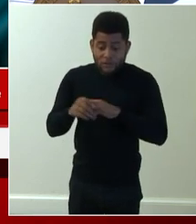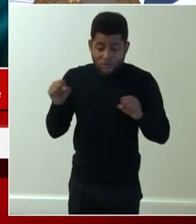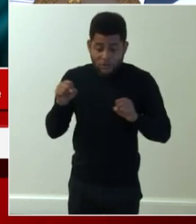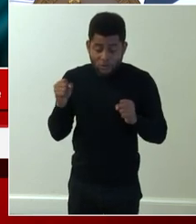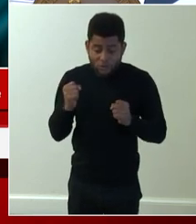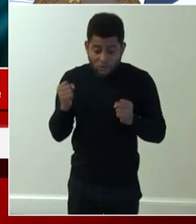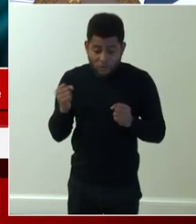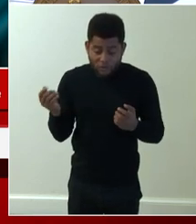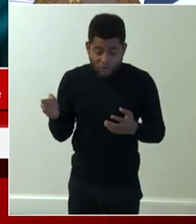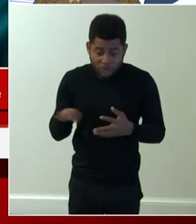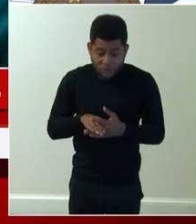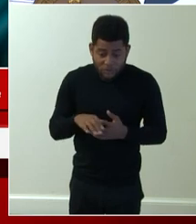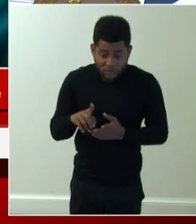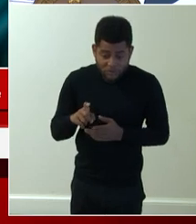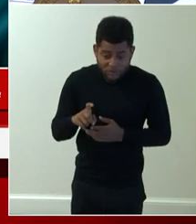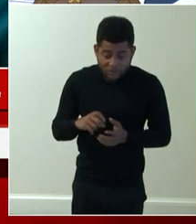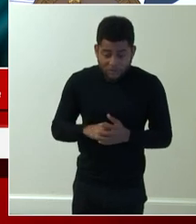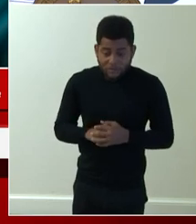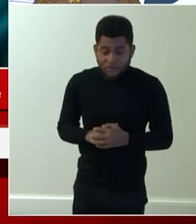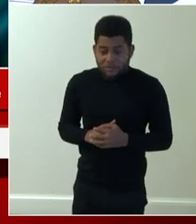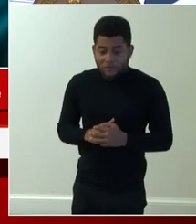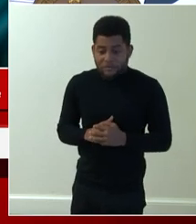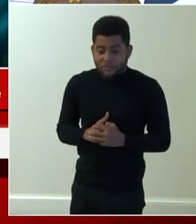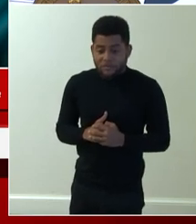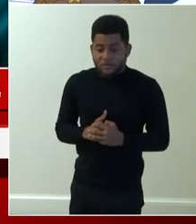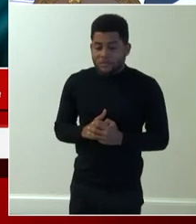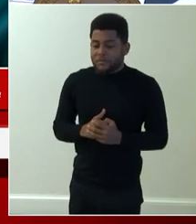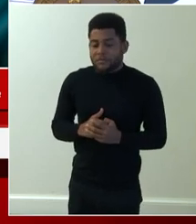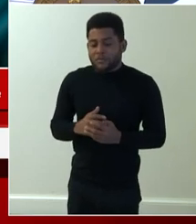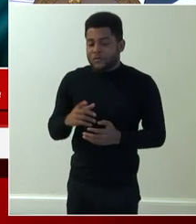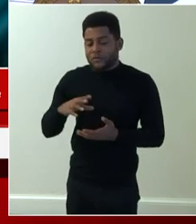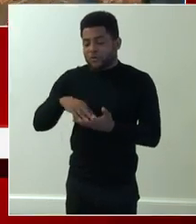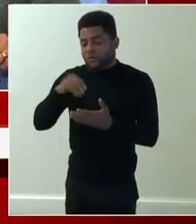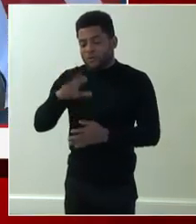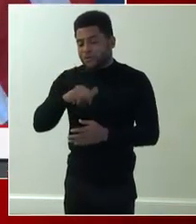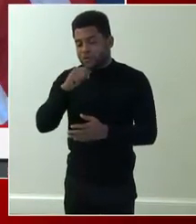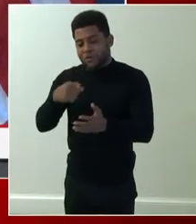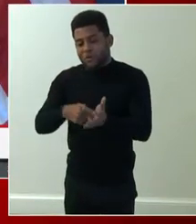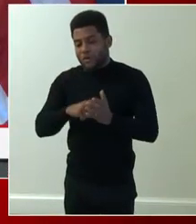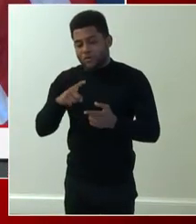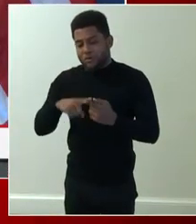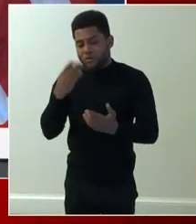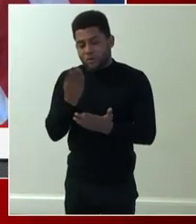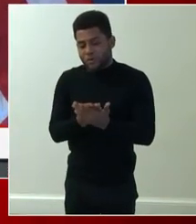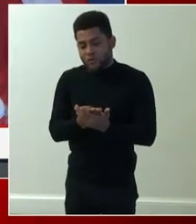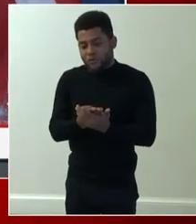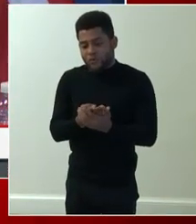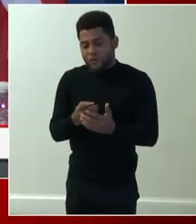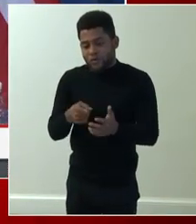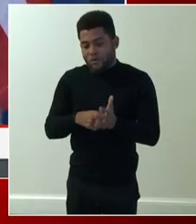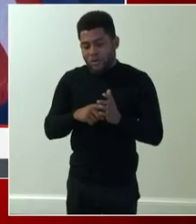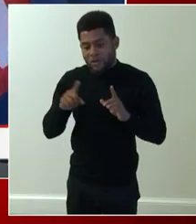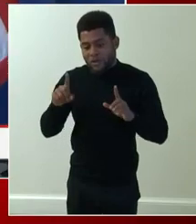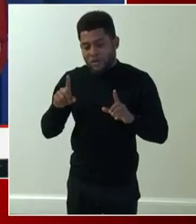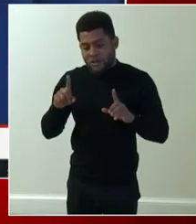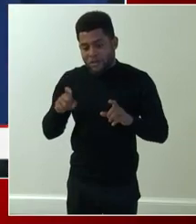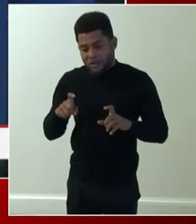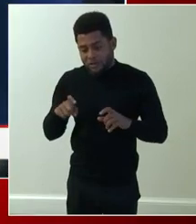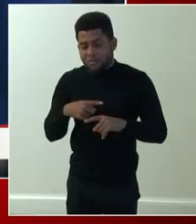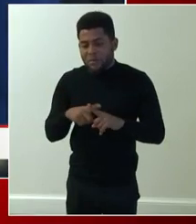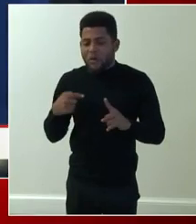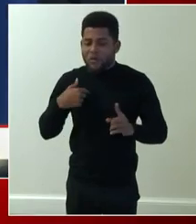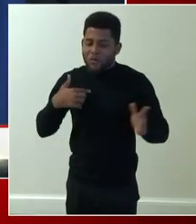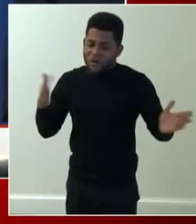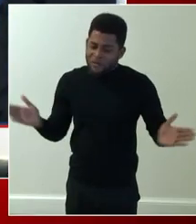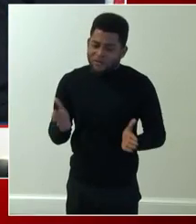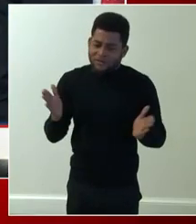them? Students are not required to produce a negative test. However, they're highly encouraged to take advantage of